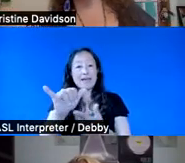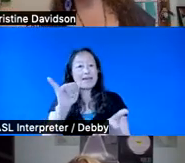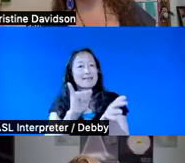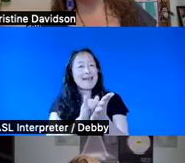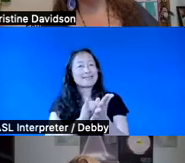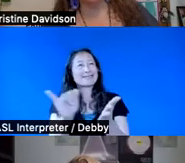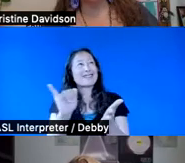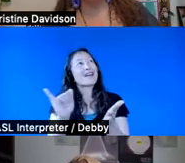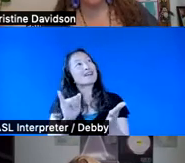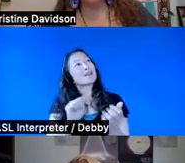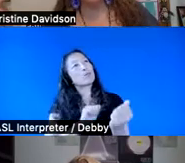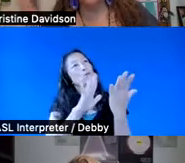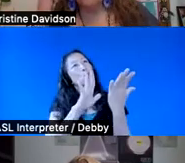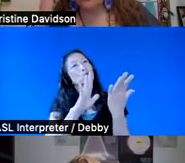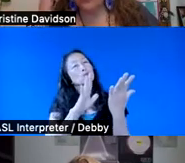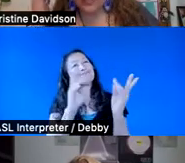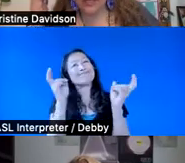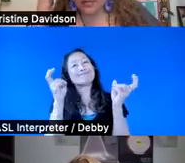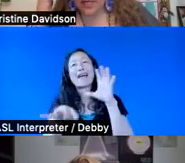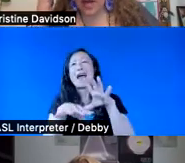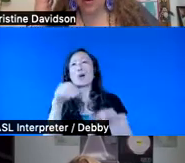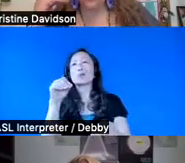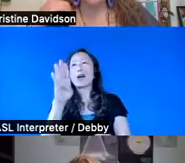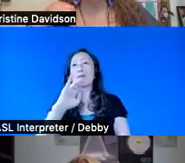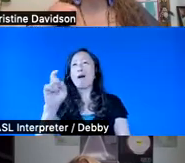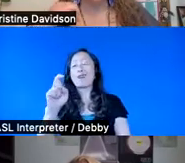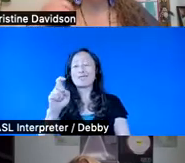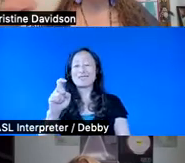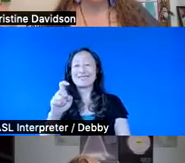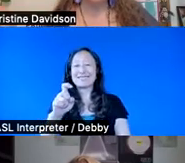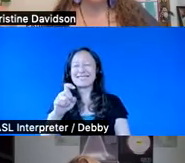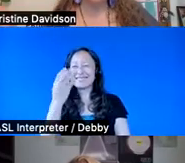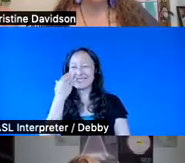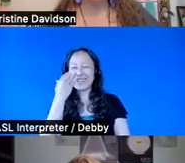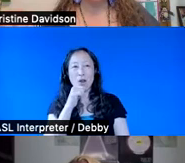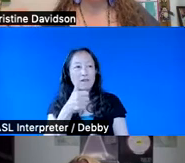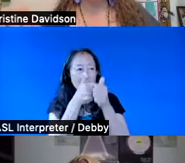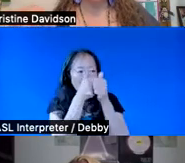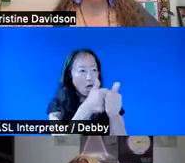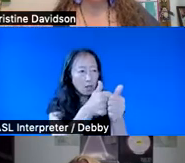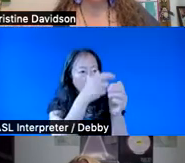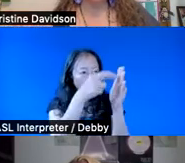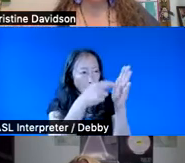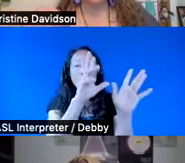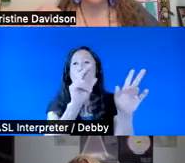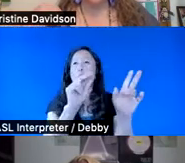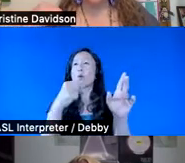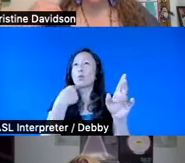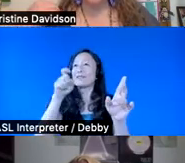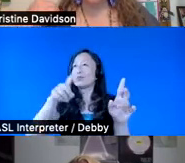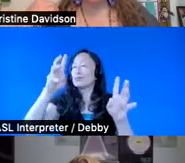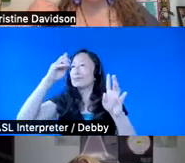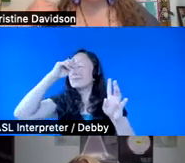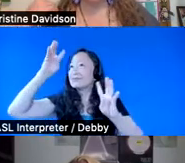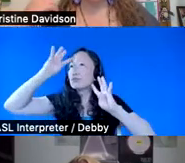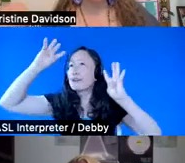so cheesy to say outside the box, but really like how creative can we be to get the resources to